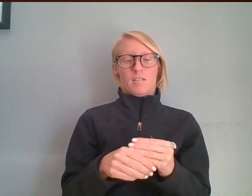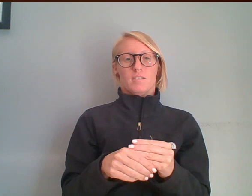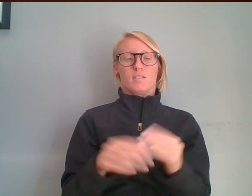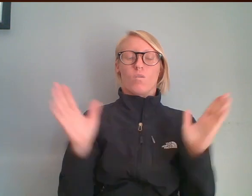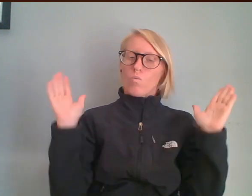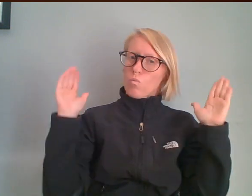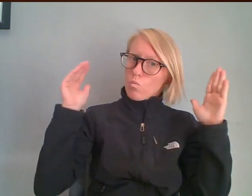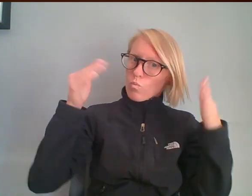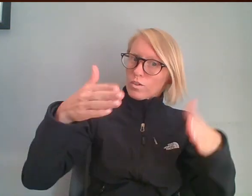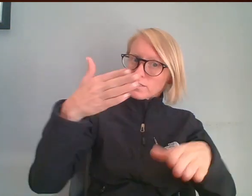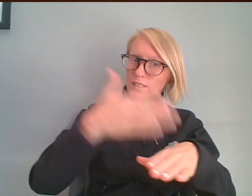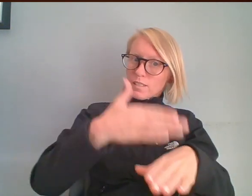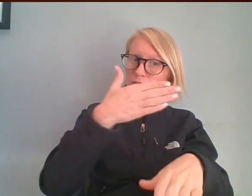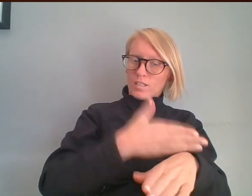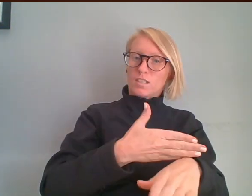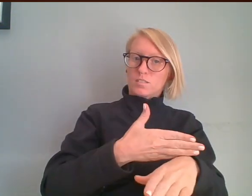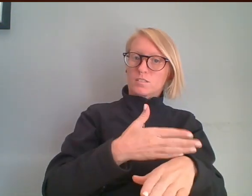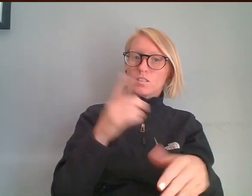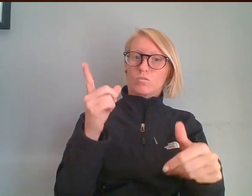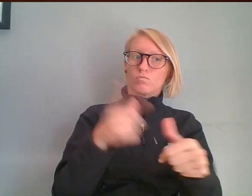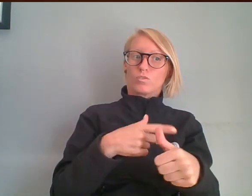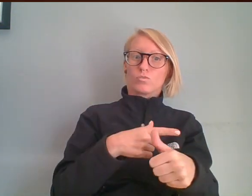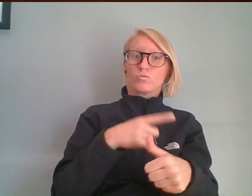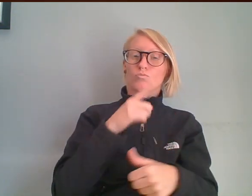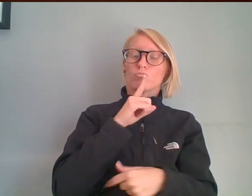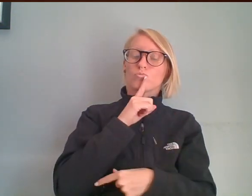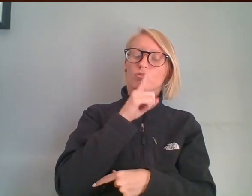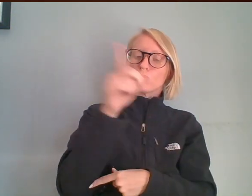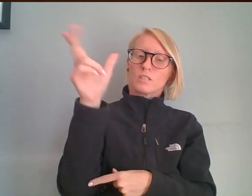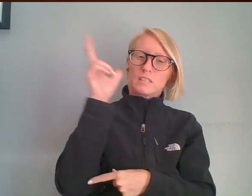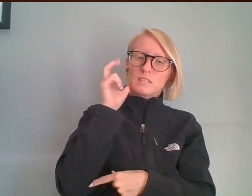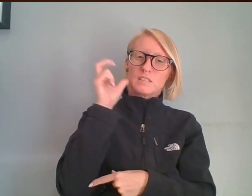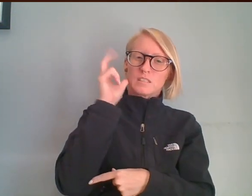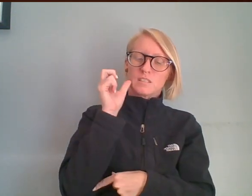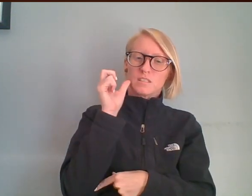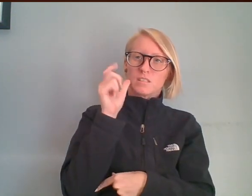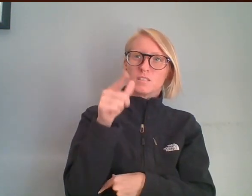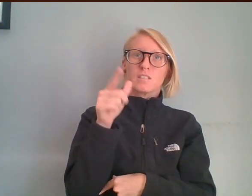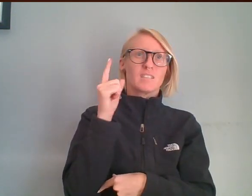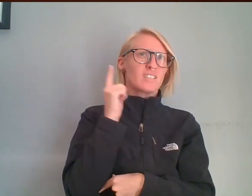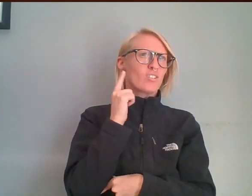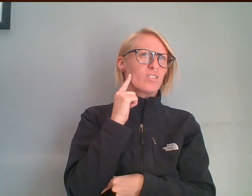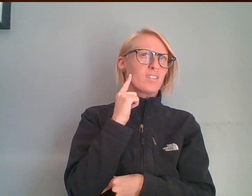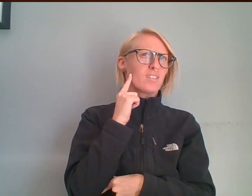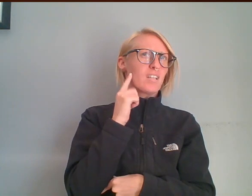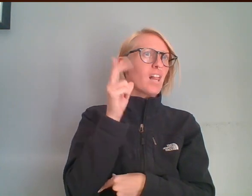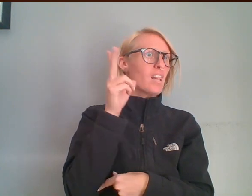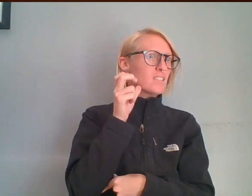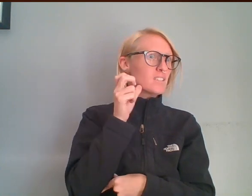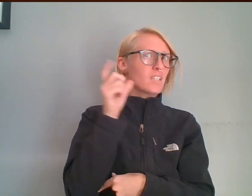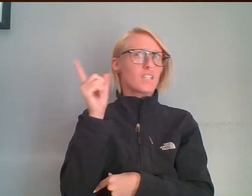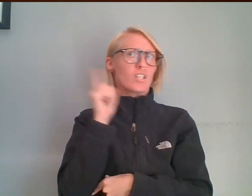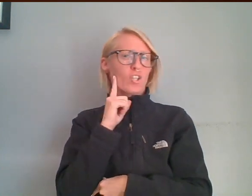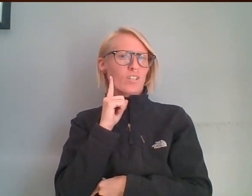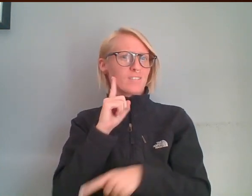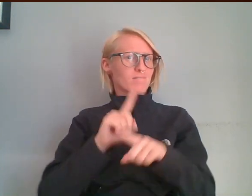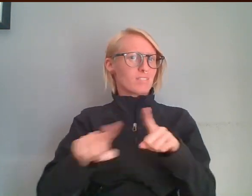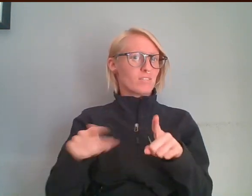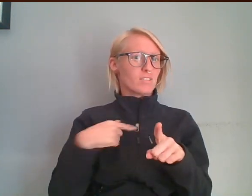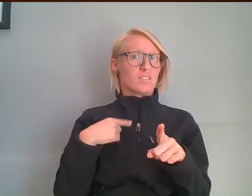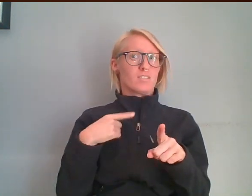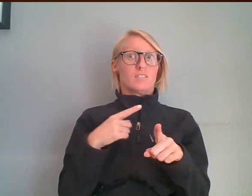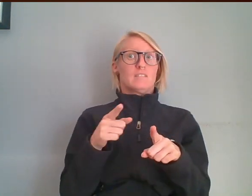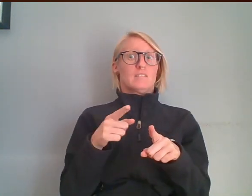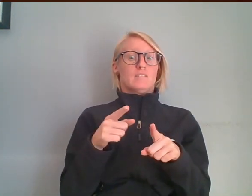in that situation. First, I have to truly listen to what I'm hearing, right? It's very easy for me when I hear a challenging question to get all